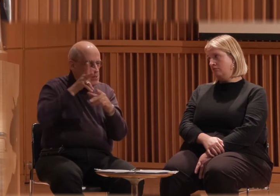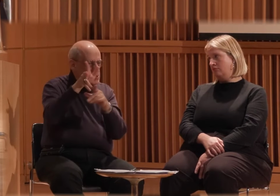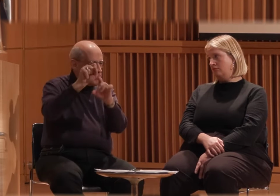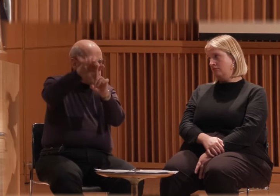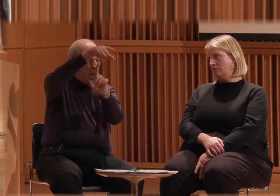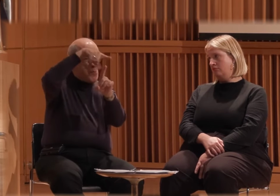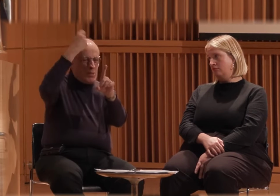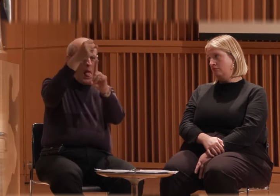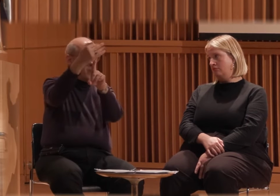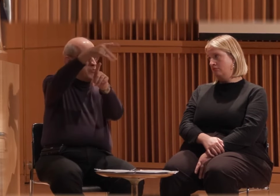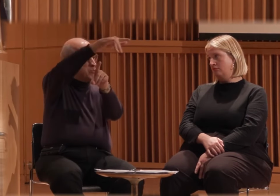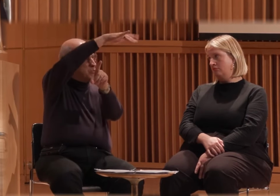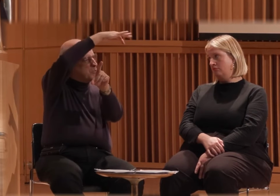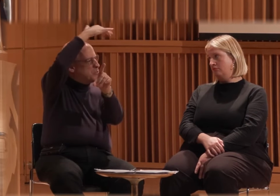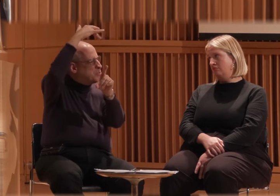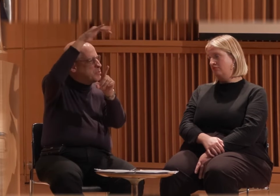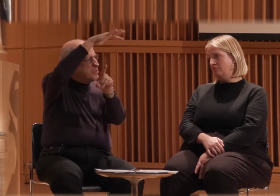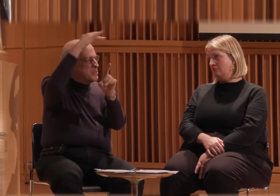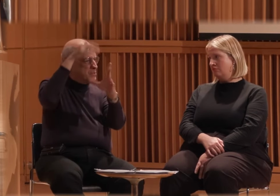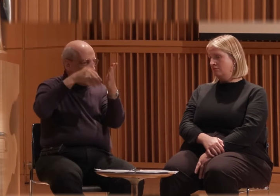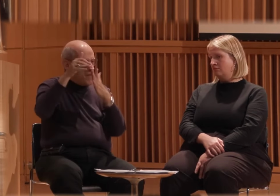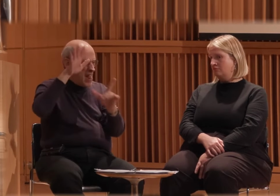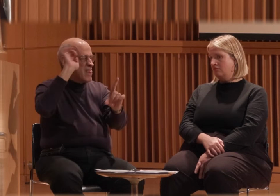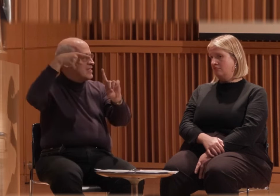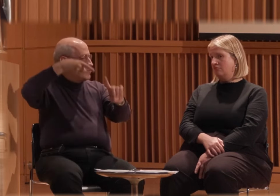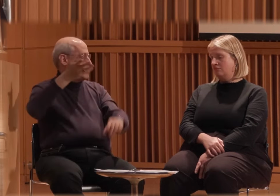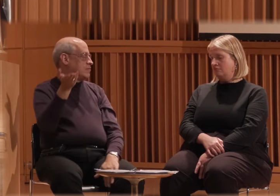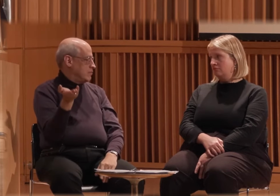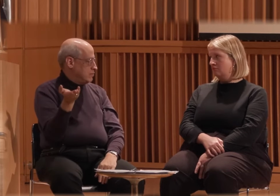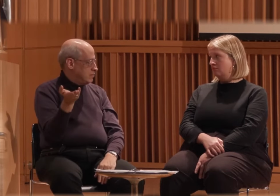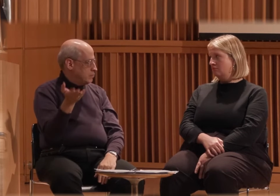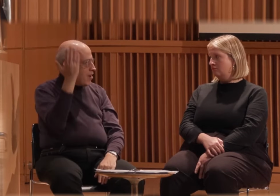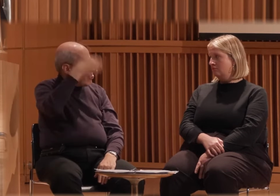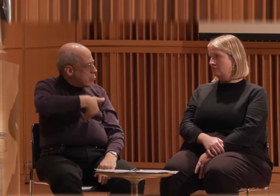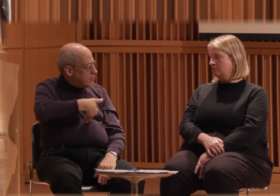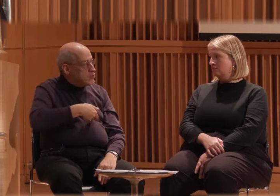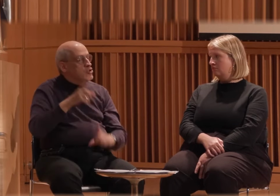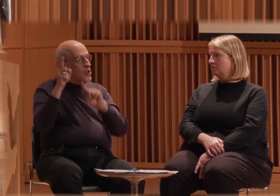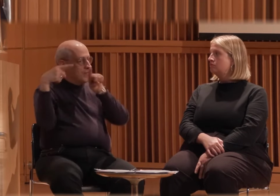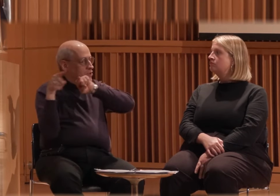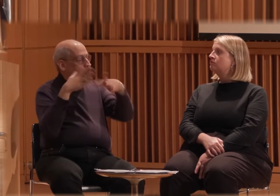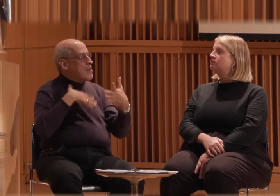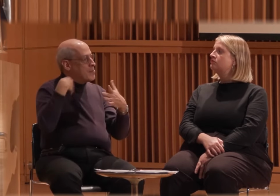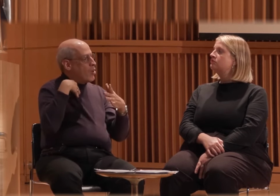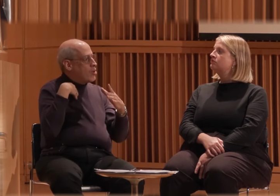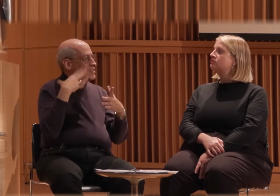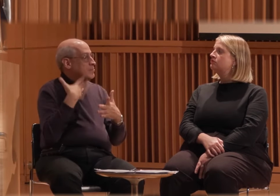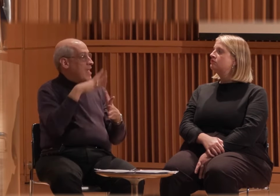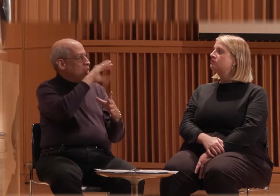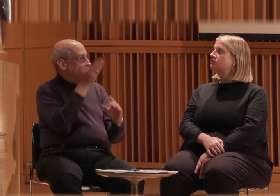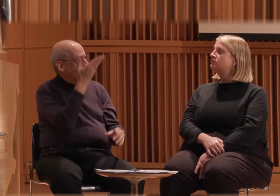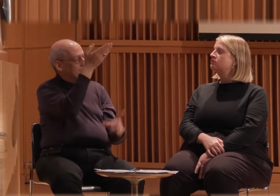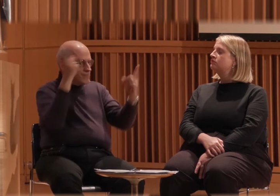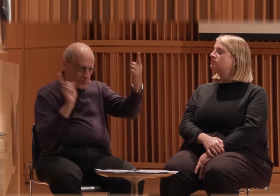diesel fumes. This is where it's at. And what they did was they actually went to my employer, which has, in